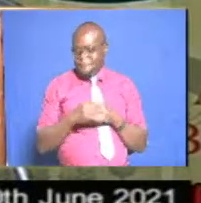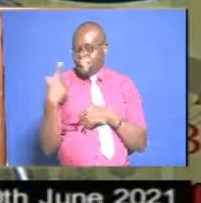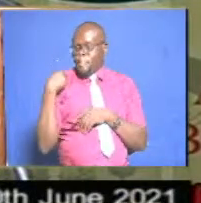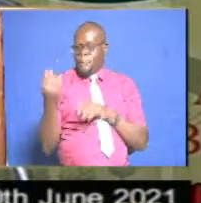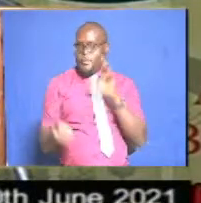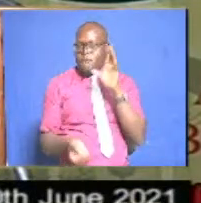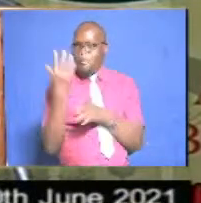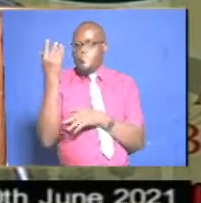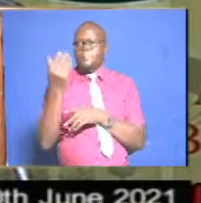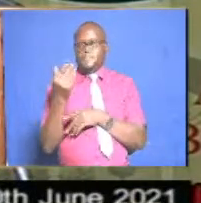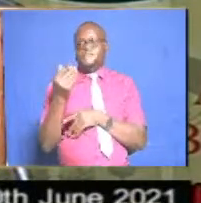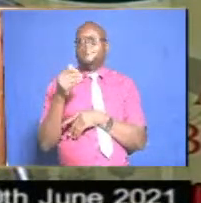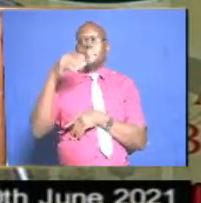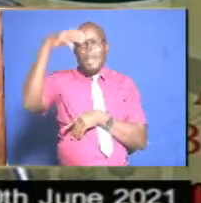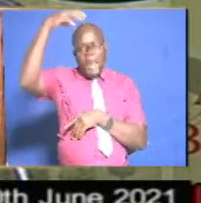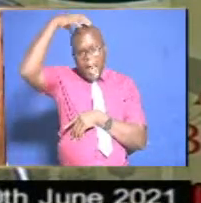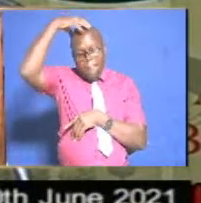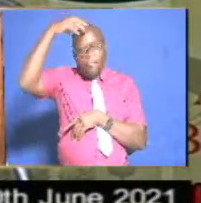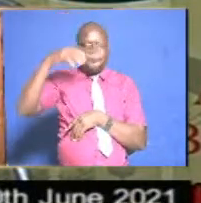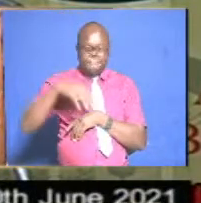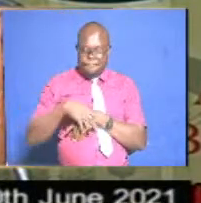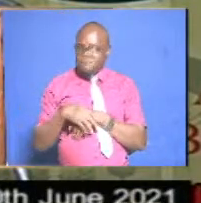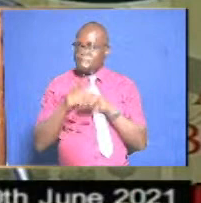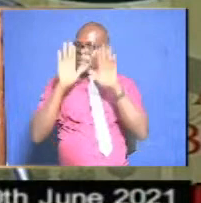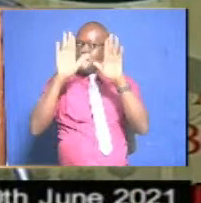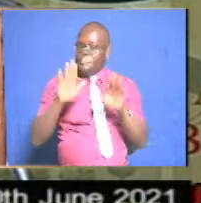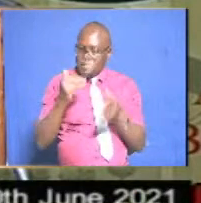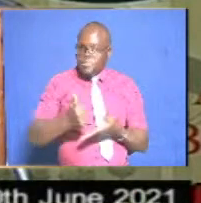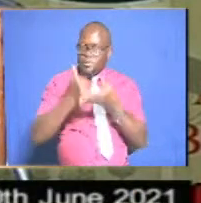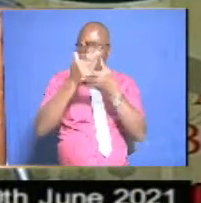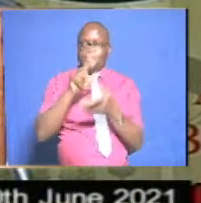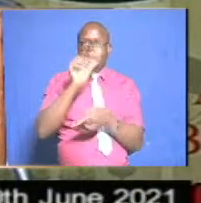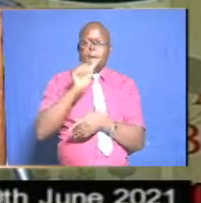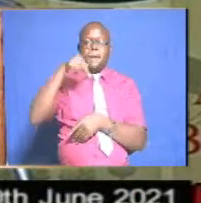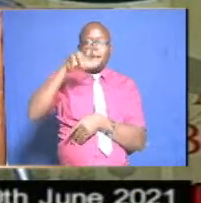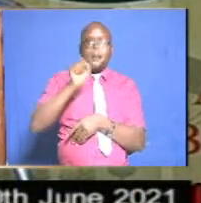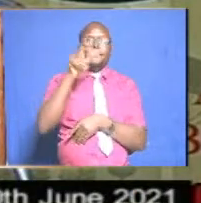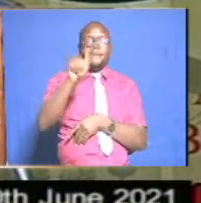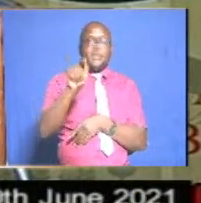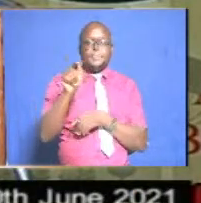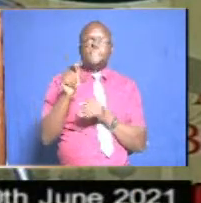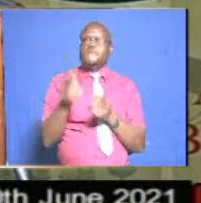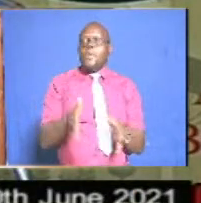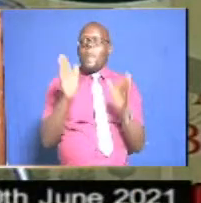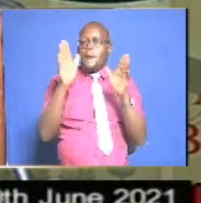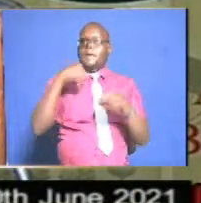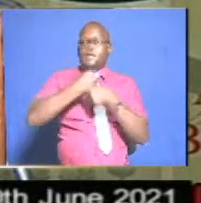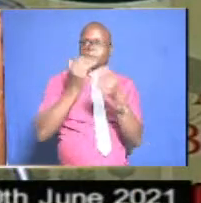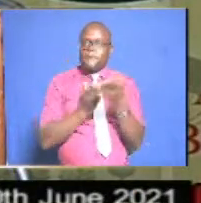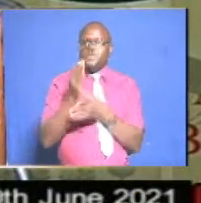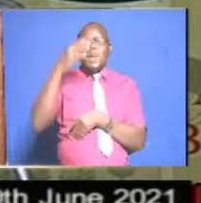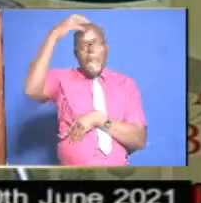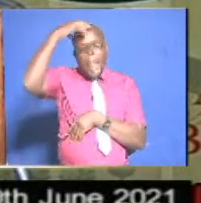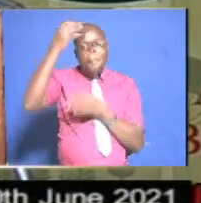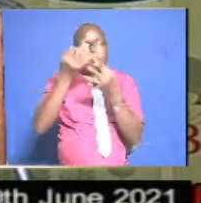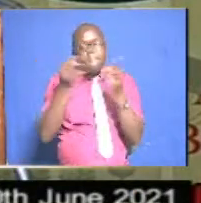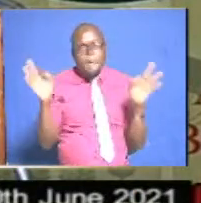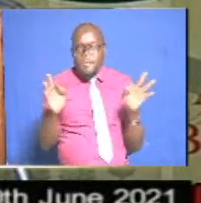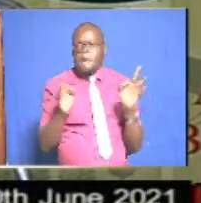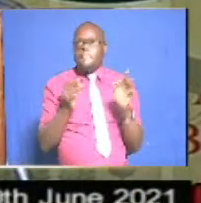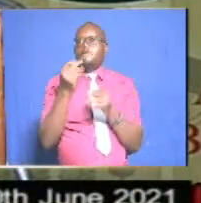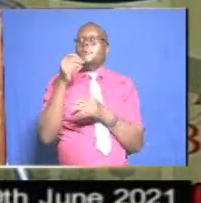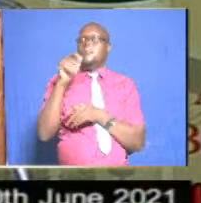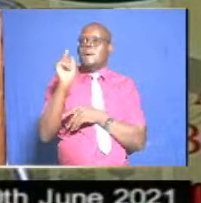first bat in Lamu Port as a critical pillar of the Lapset Corridor. Our focus to make Lamu a free port for both domestic